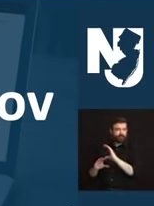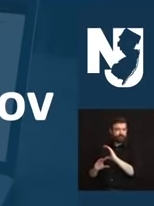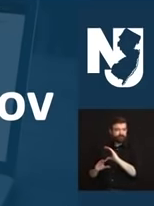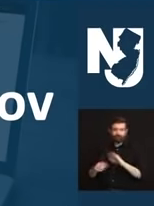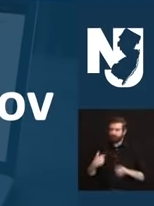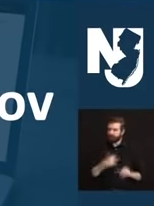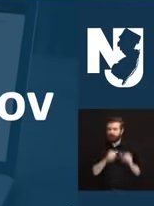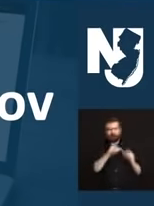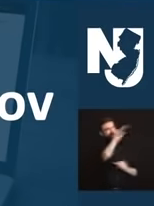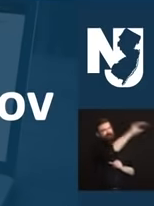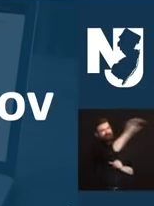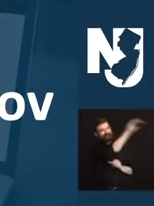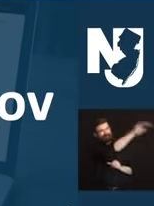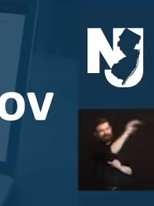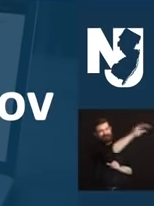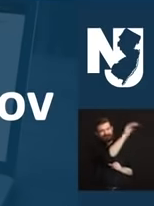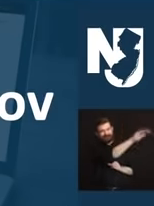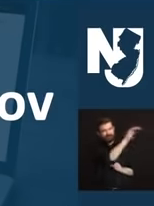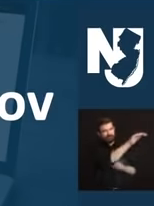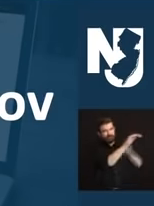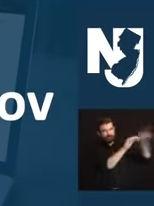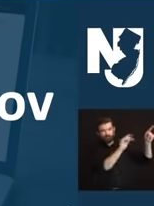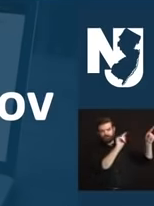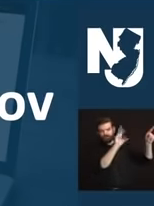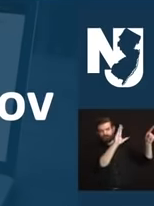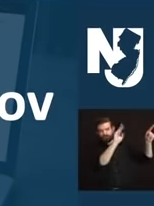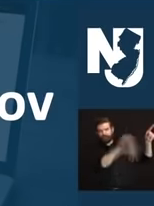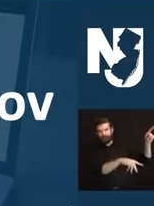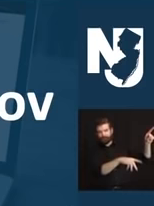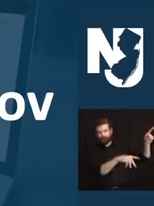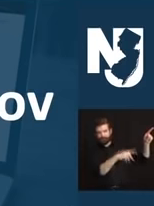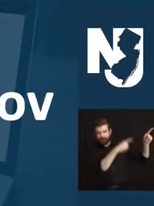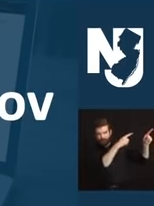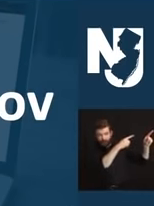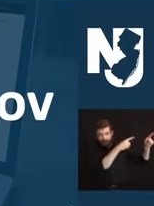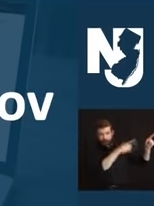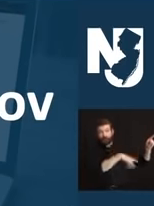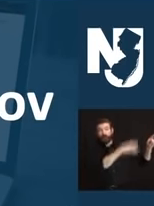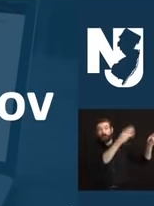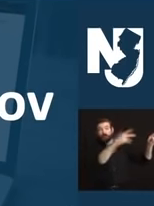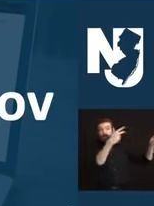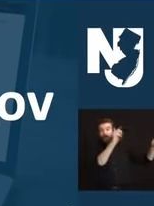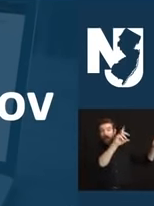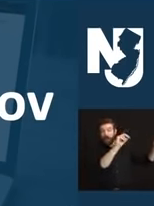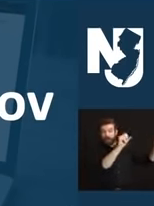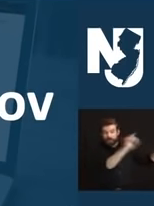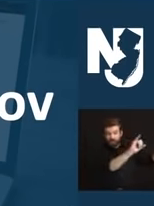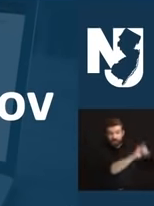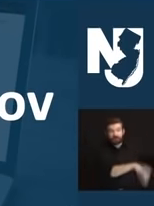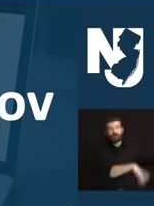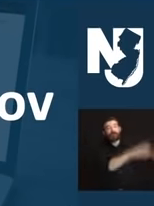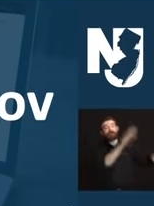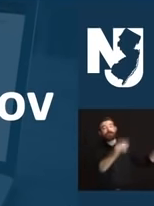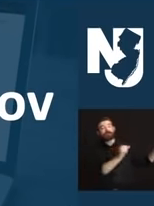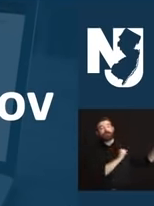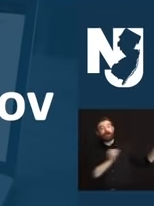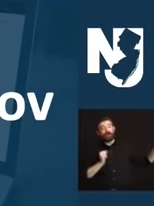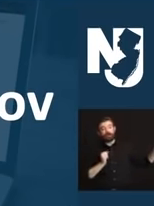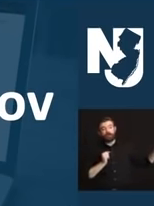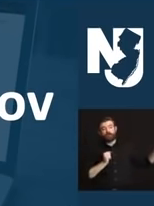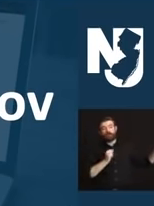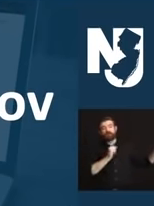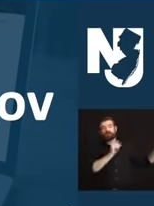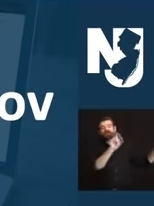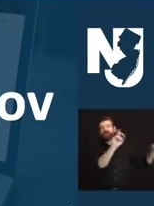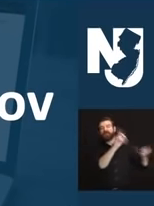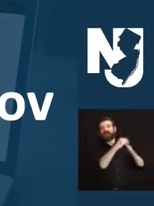Trump administration, with Speaker Pelosi and her team, with Senate Democratic leader Schumer and his team, and I know our